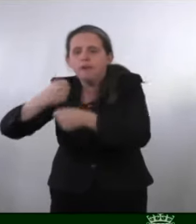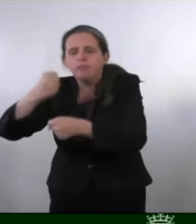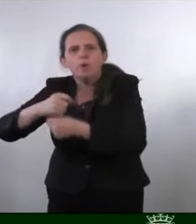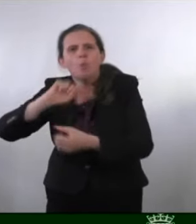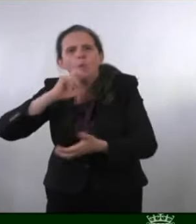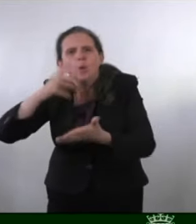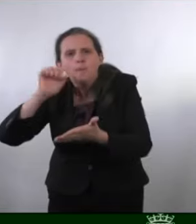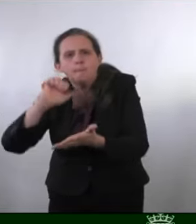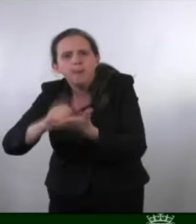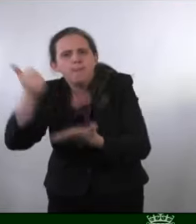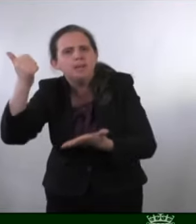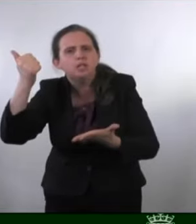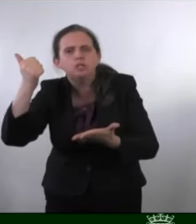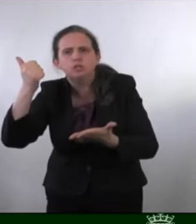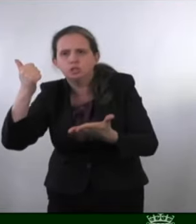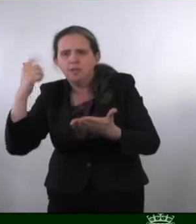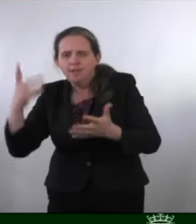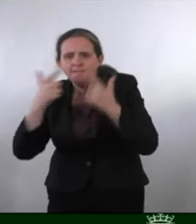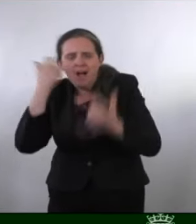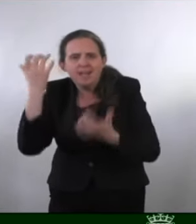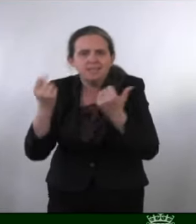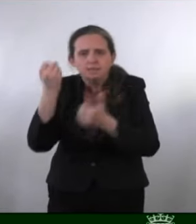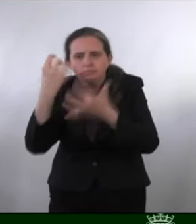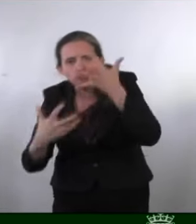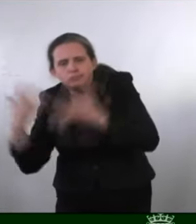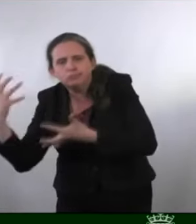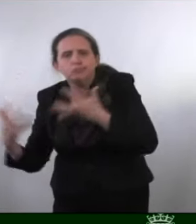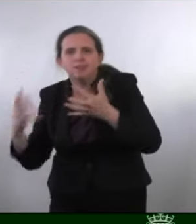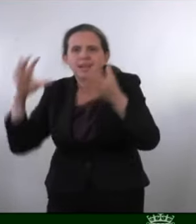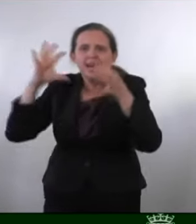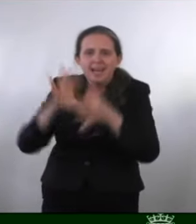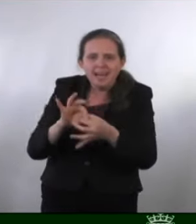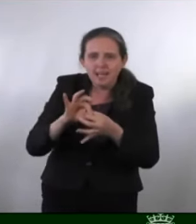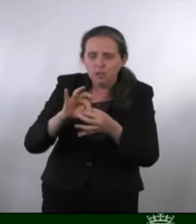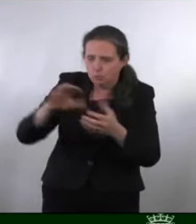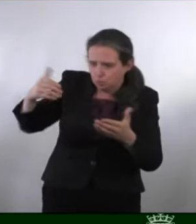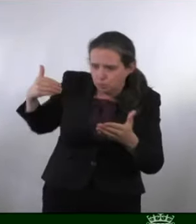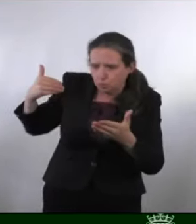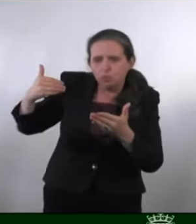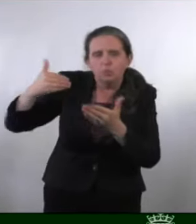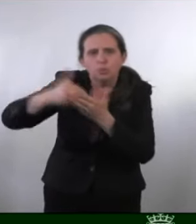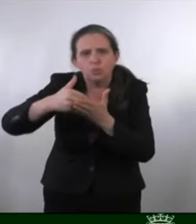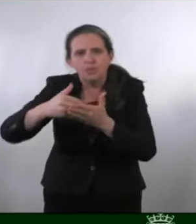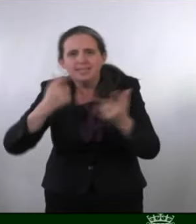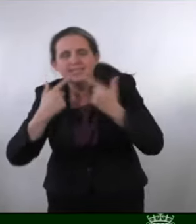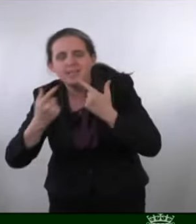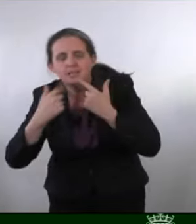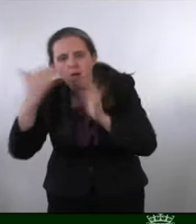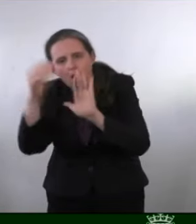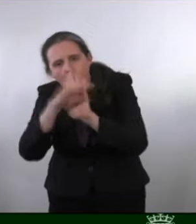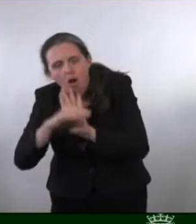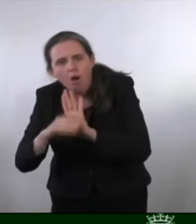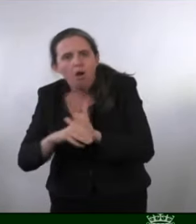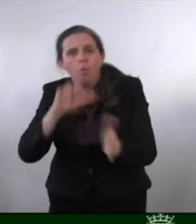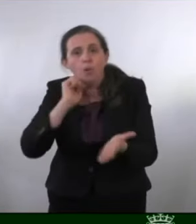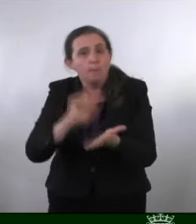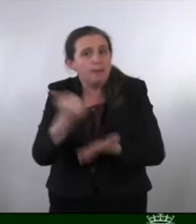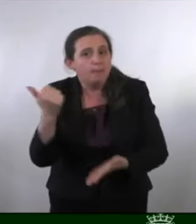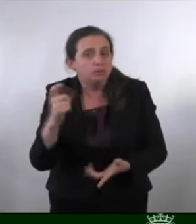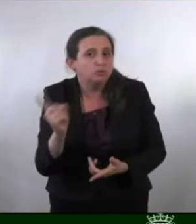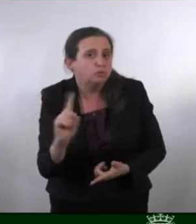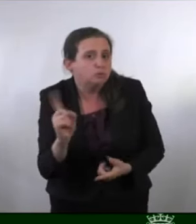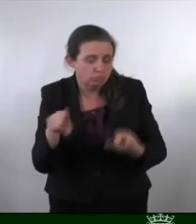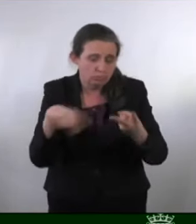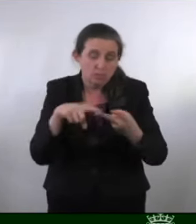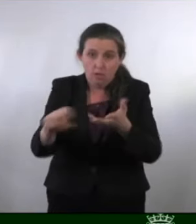is, both in economic terms and in health terms? And can I also ask him, will he ensure that on Thursday, when it becomes